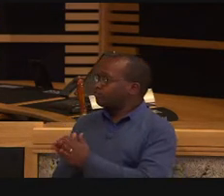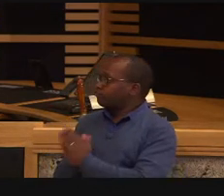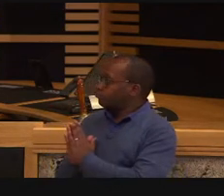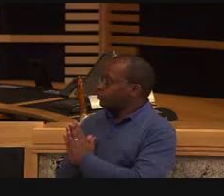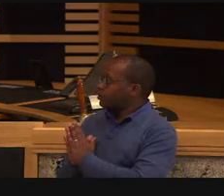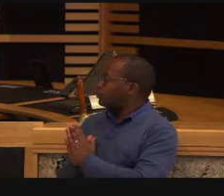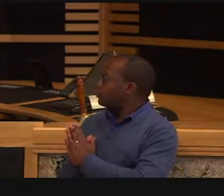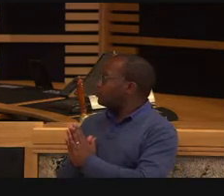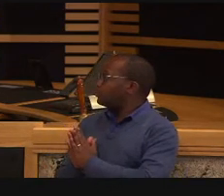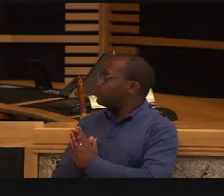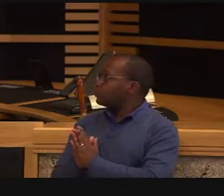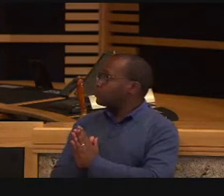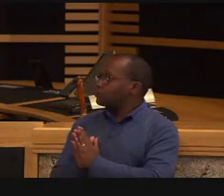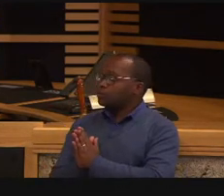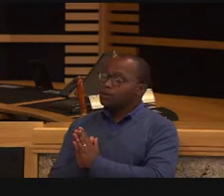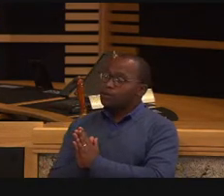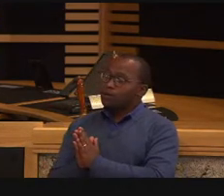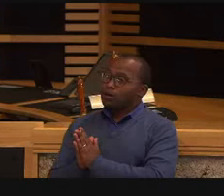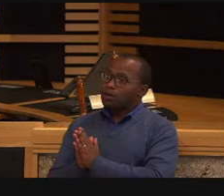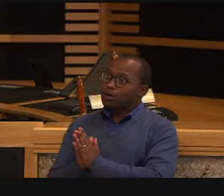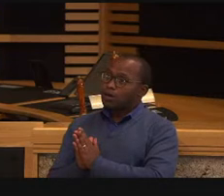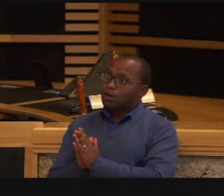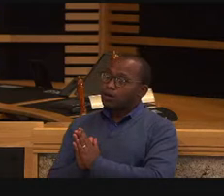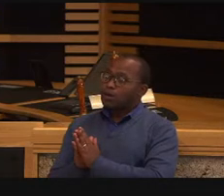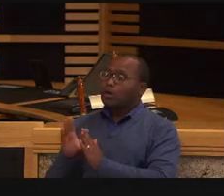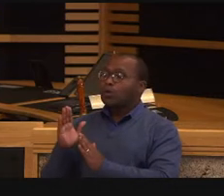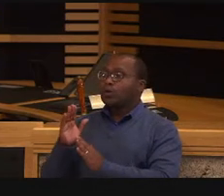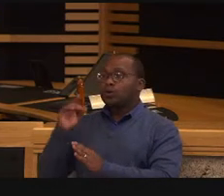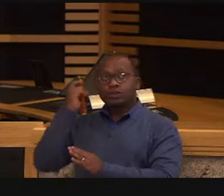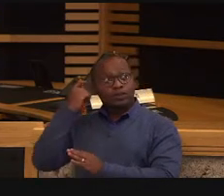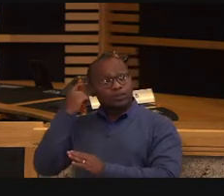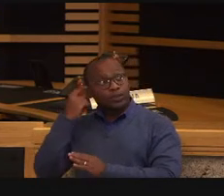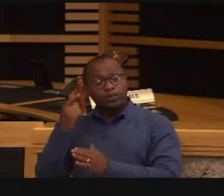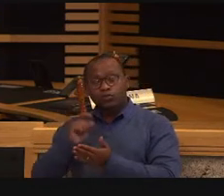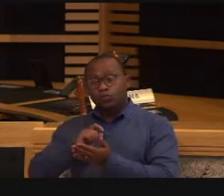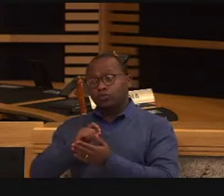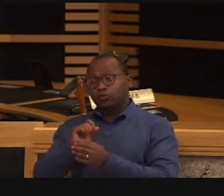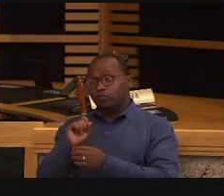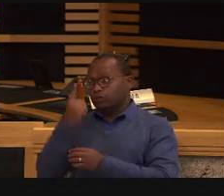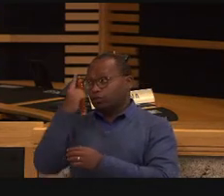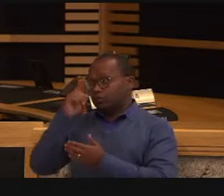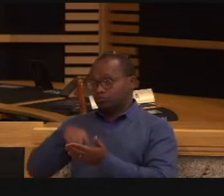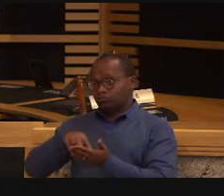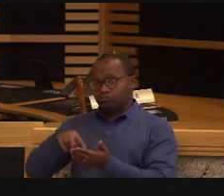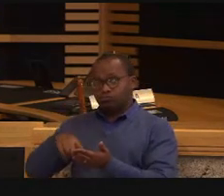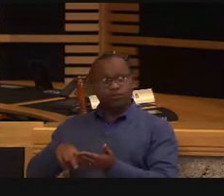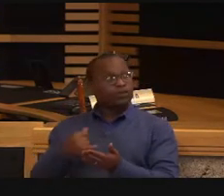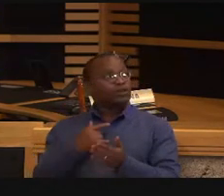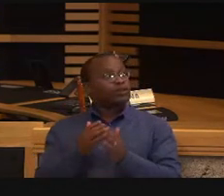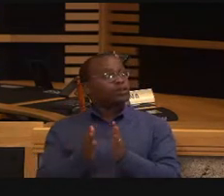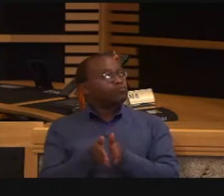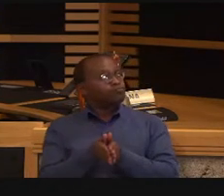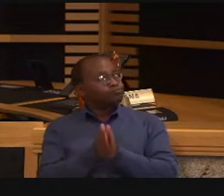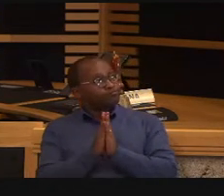day. And welcome to the PLOs that I'm seeing on top. The attendance is